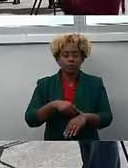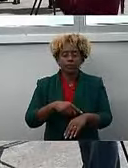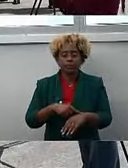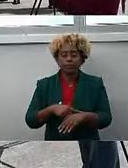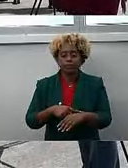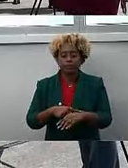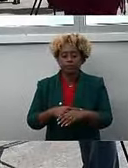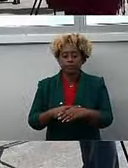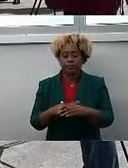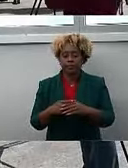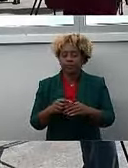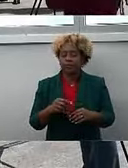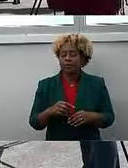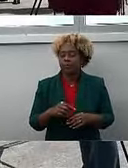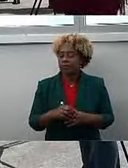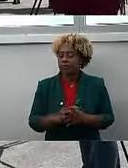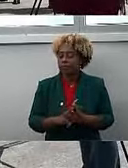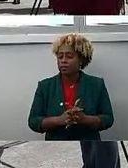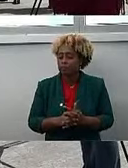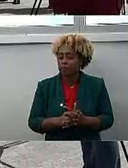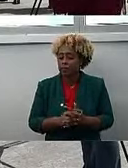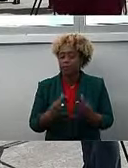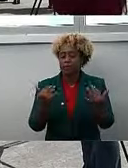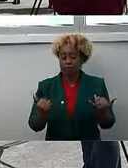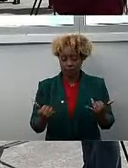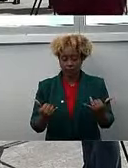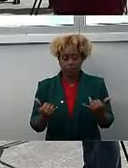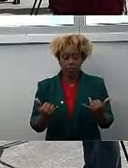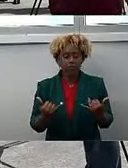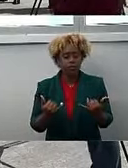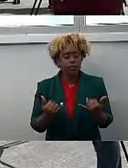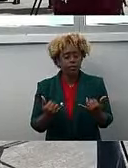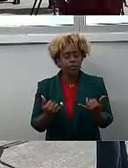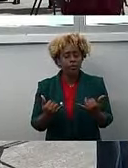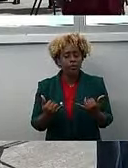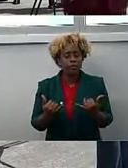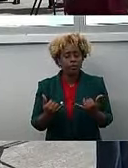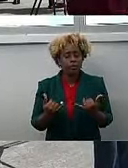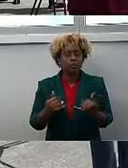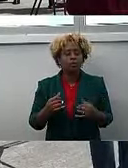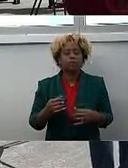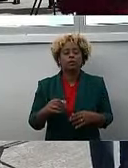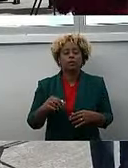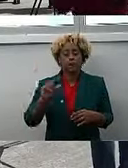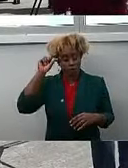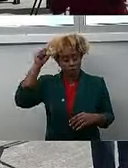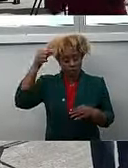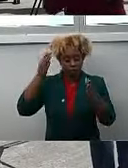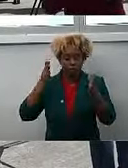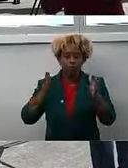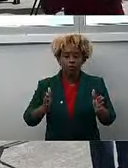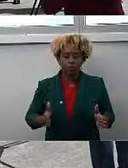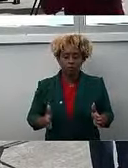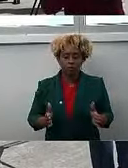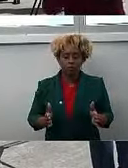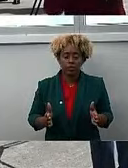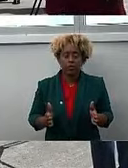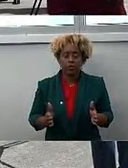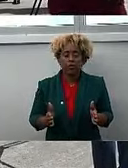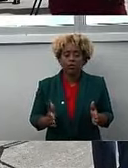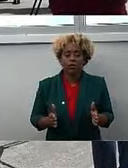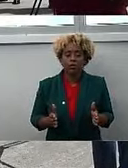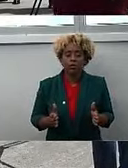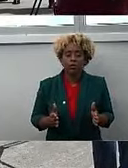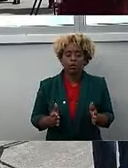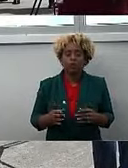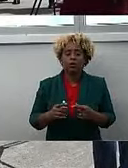sitting in the next session. Now, therefore, I, Cecile La Grenade, Dame Grand Cross of the Most Distinguished